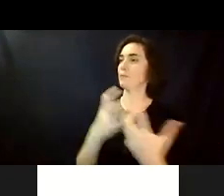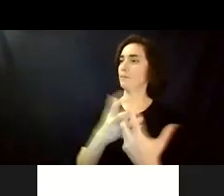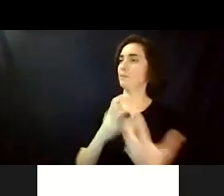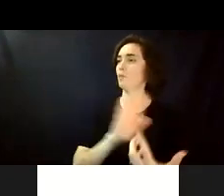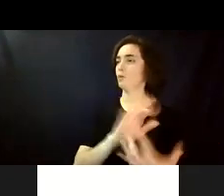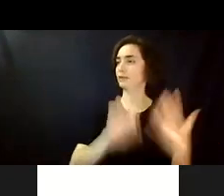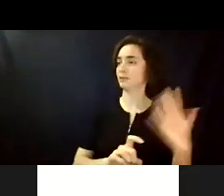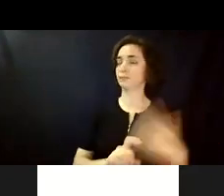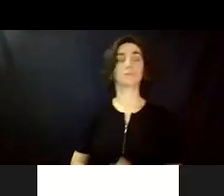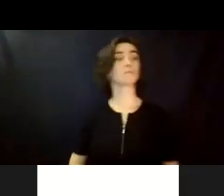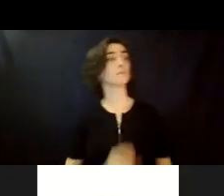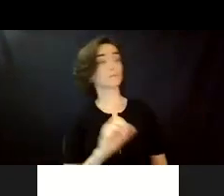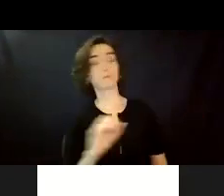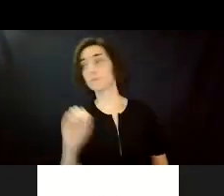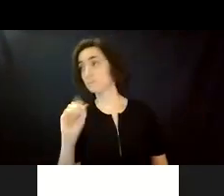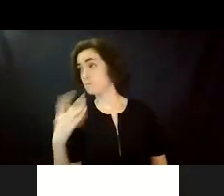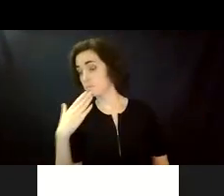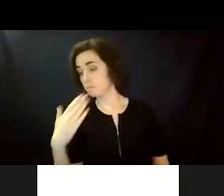Okay, very good.